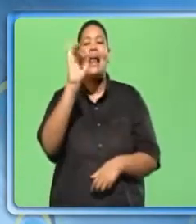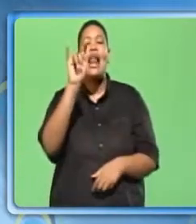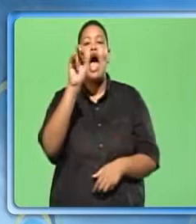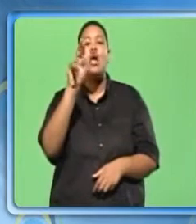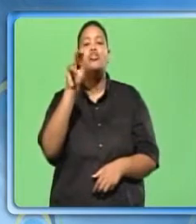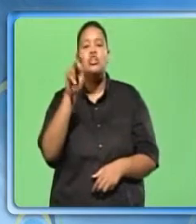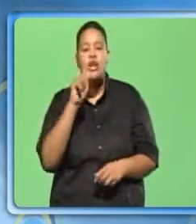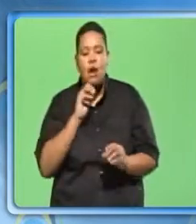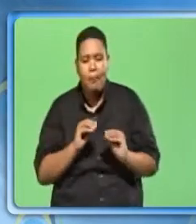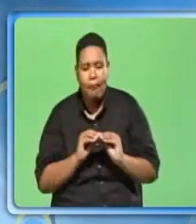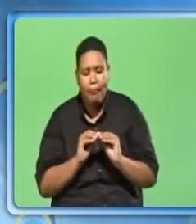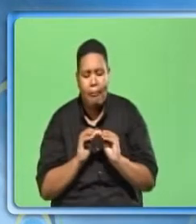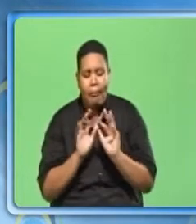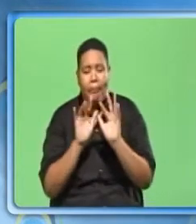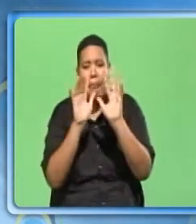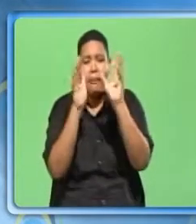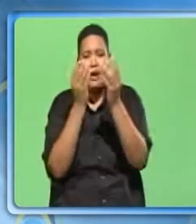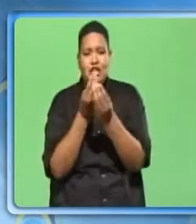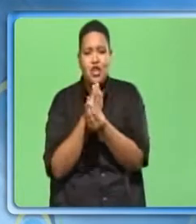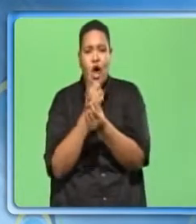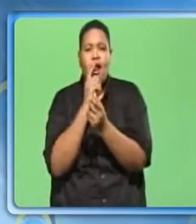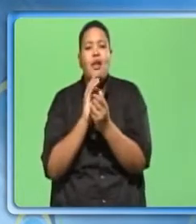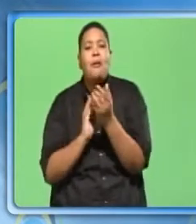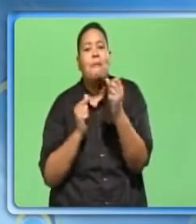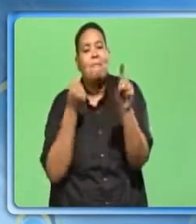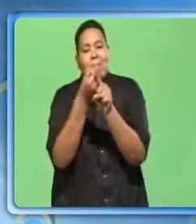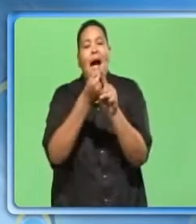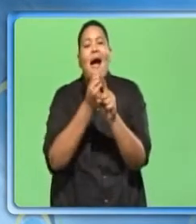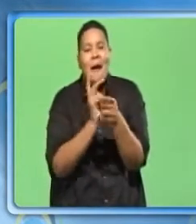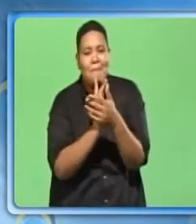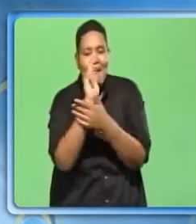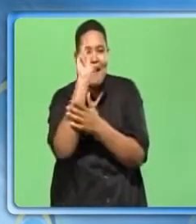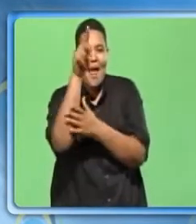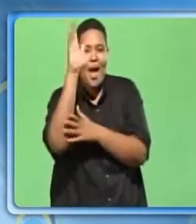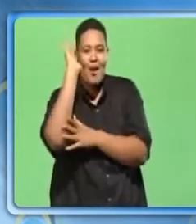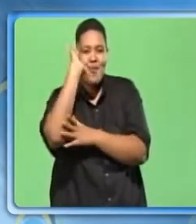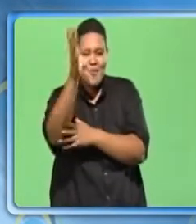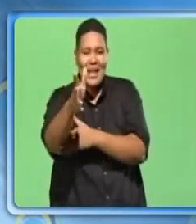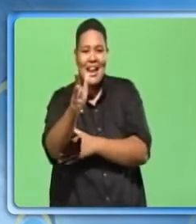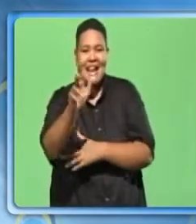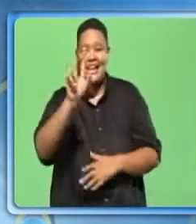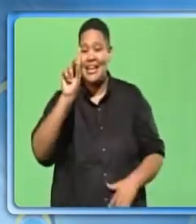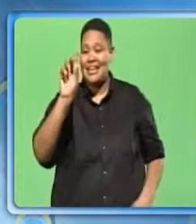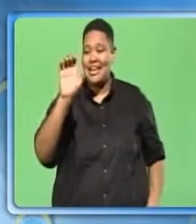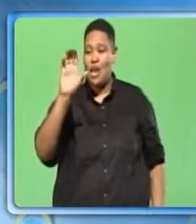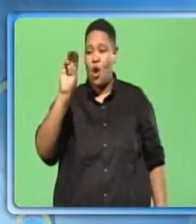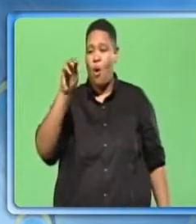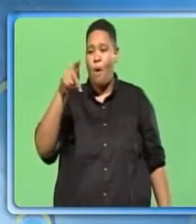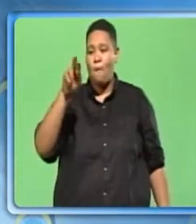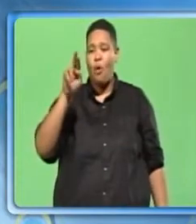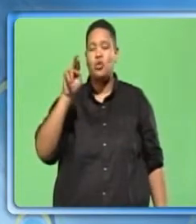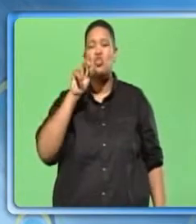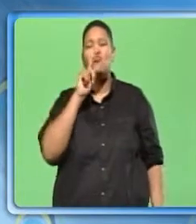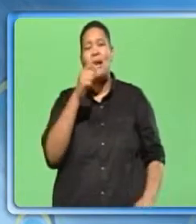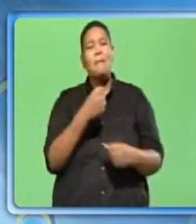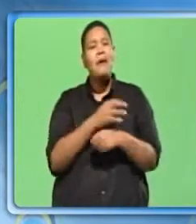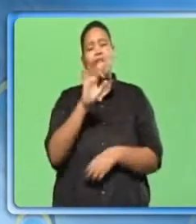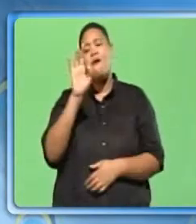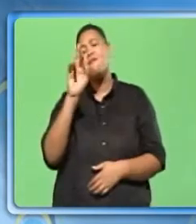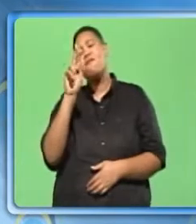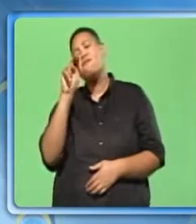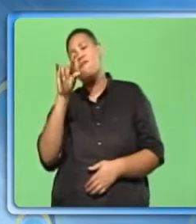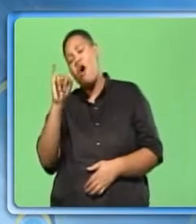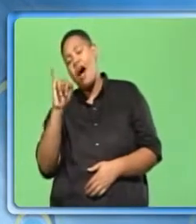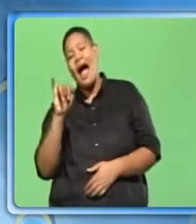to the soil and therefore to the plants. Decomposers are mainly fungi, bacteria, and other